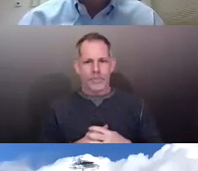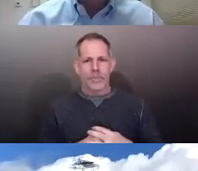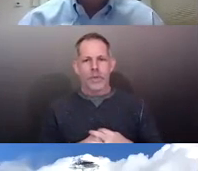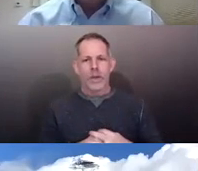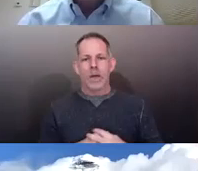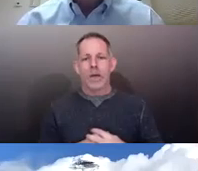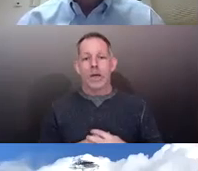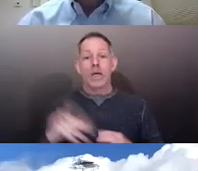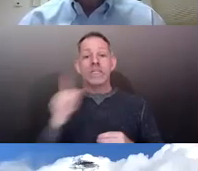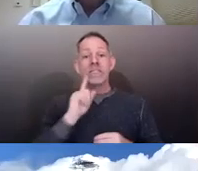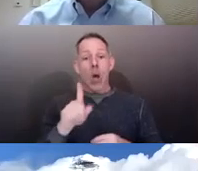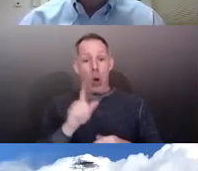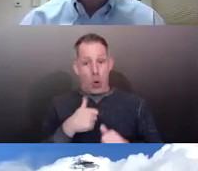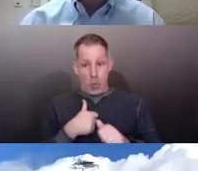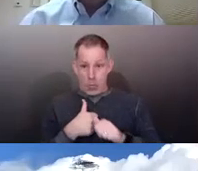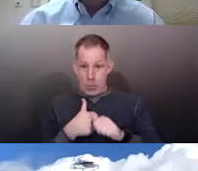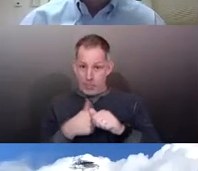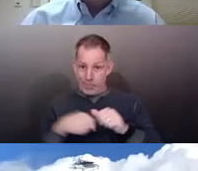are lower.